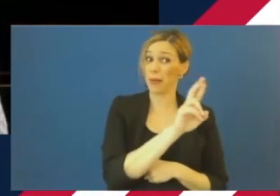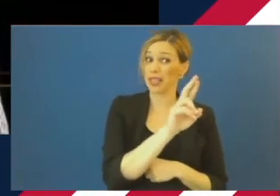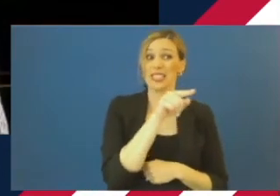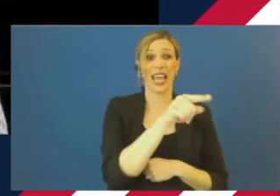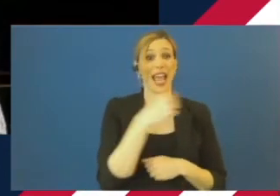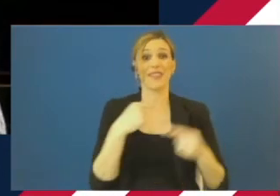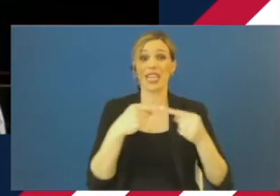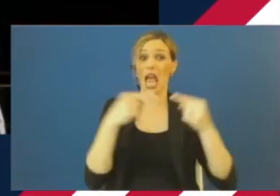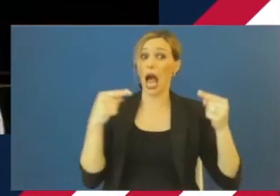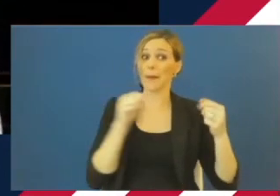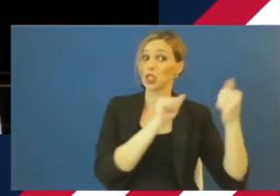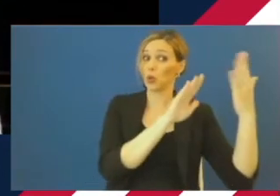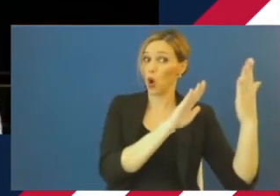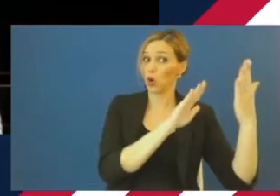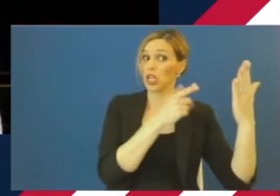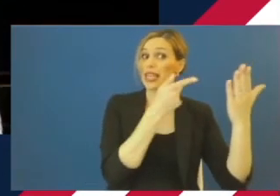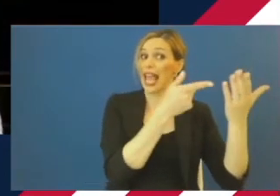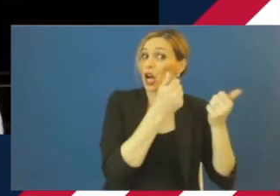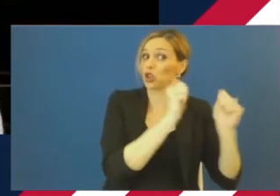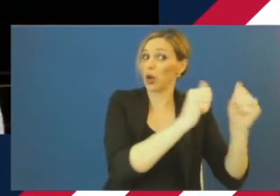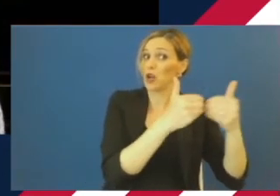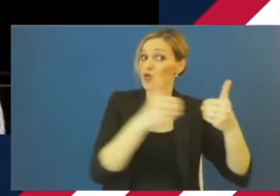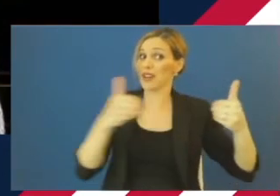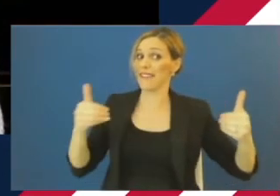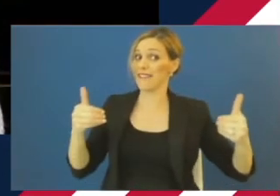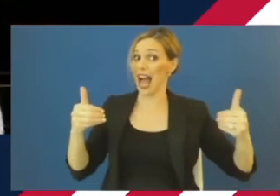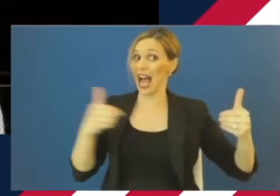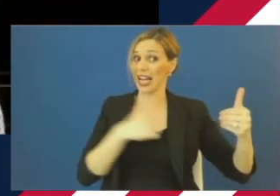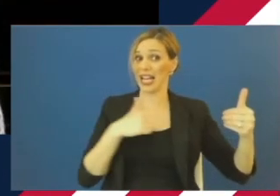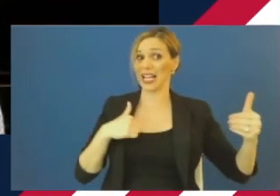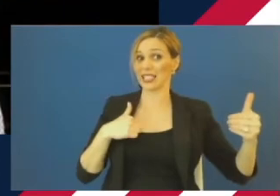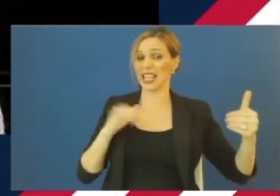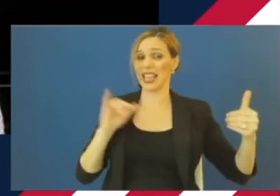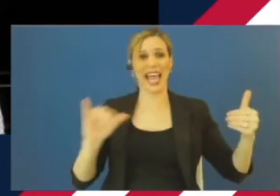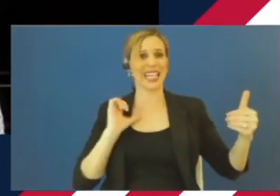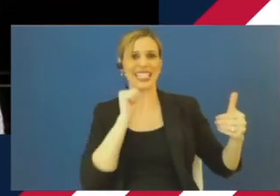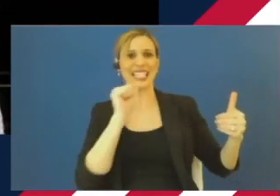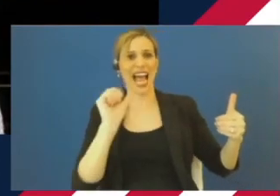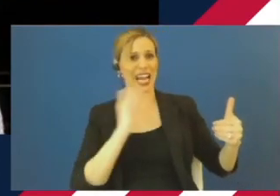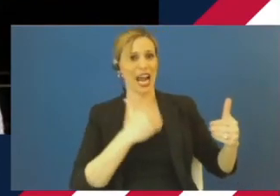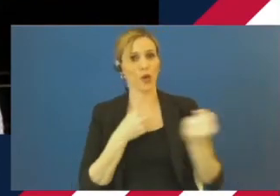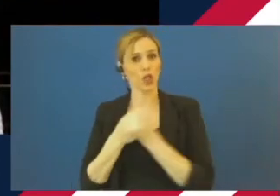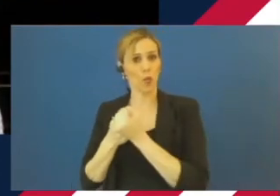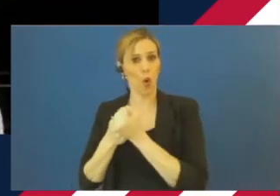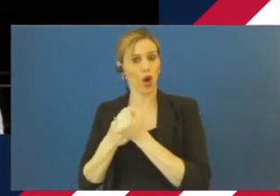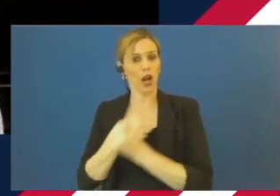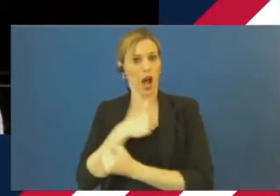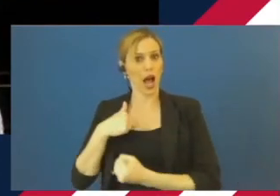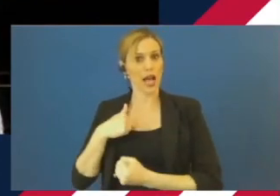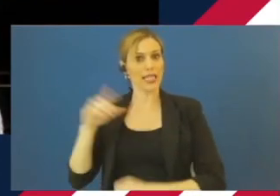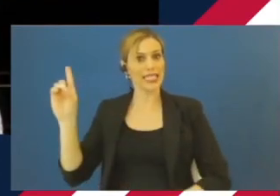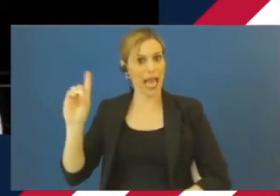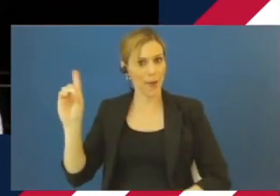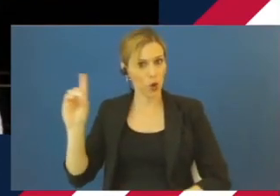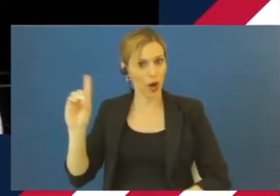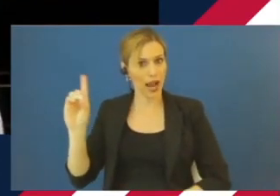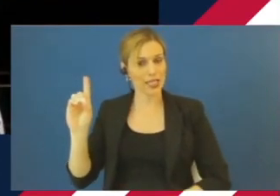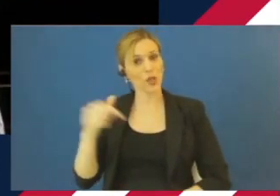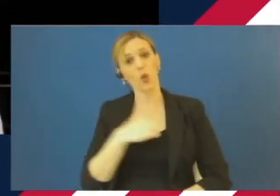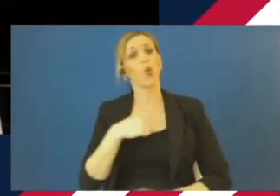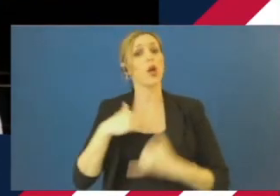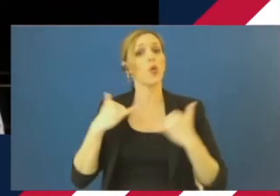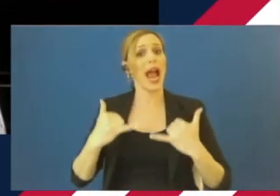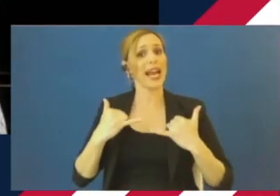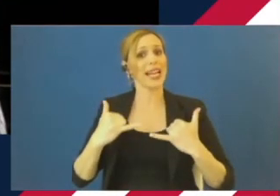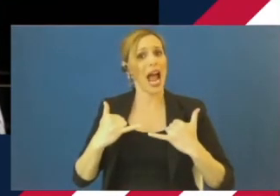This is not who we are as Democrats, and I think it's important that we end this phase of our work discussing topics